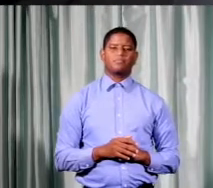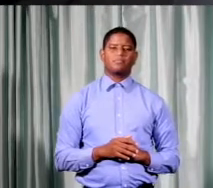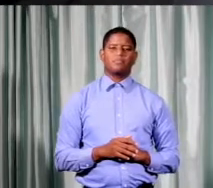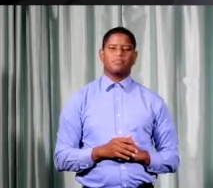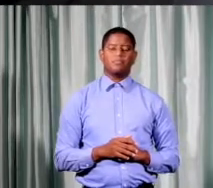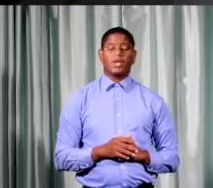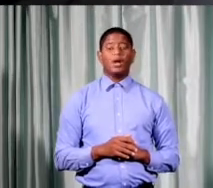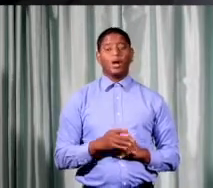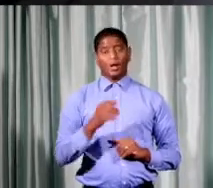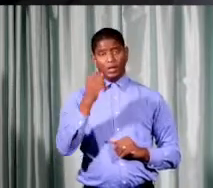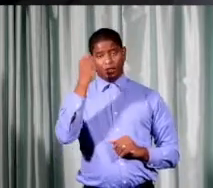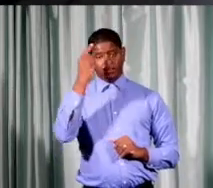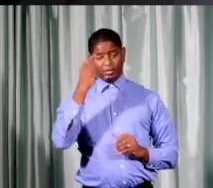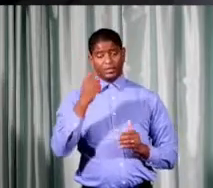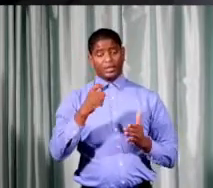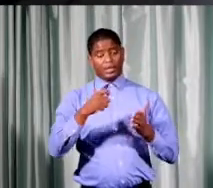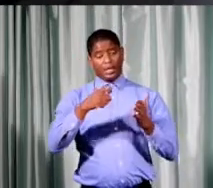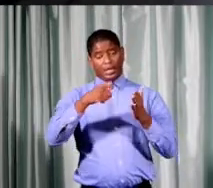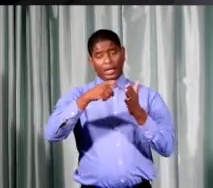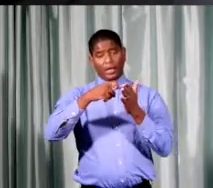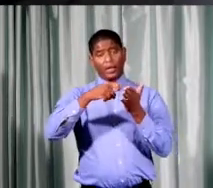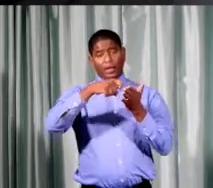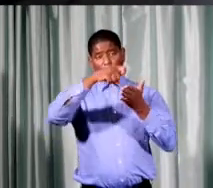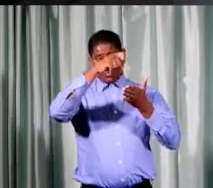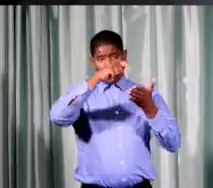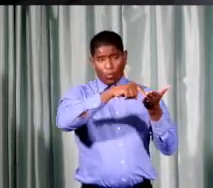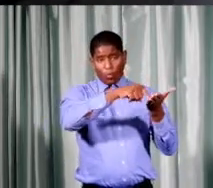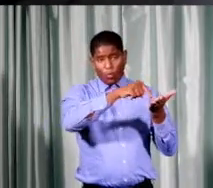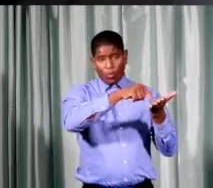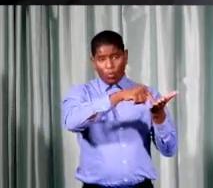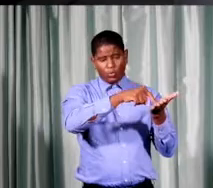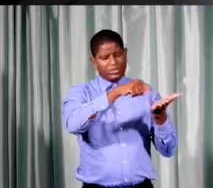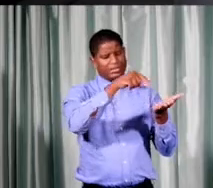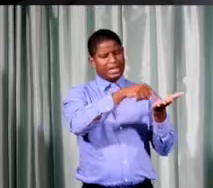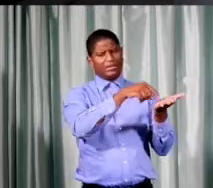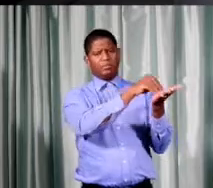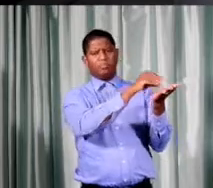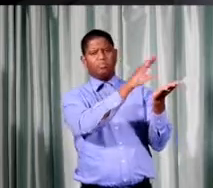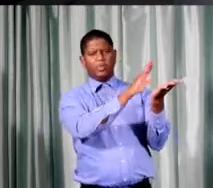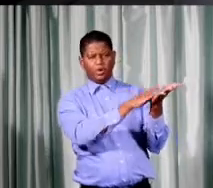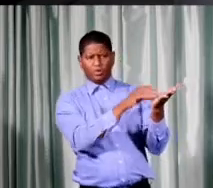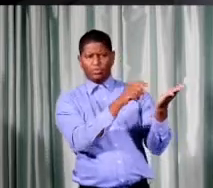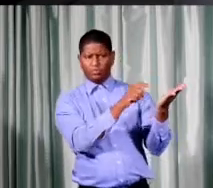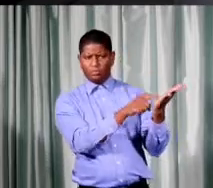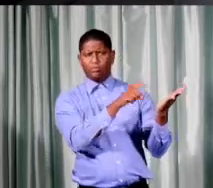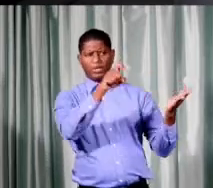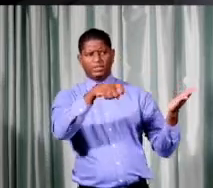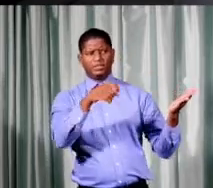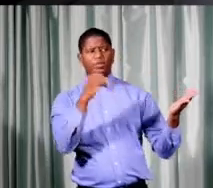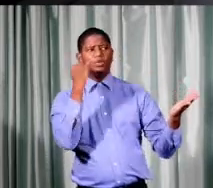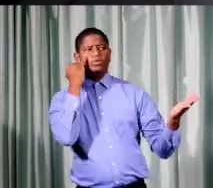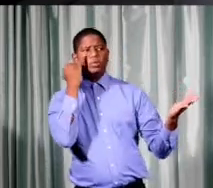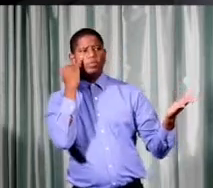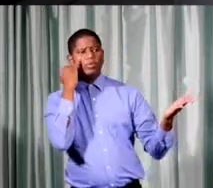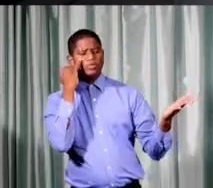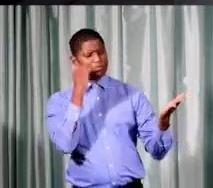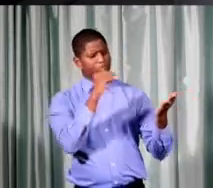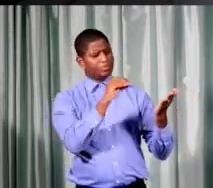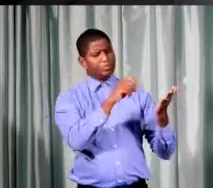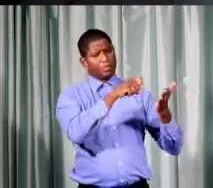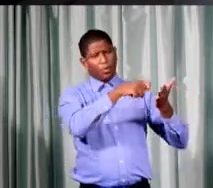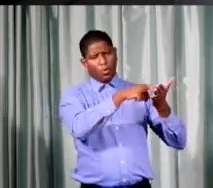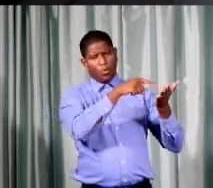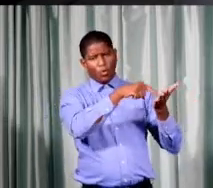doesn't matter if I pay the expense. It doesn't matter if the bill arrives. I know I incurred the